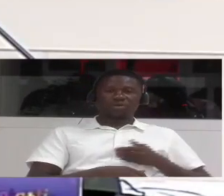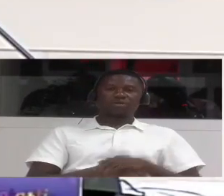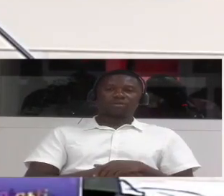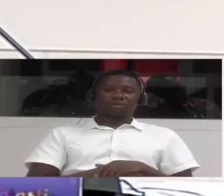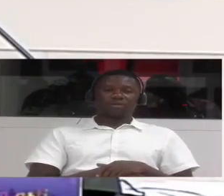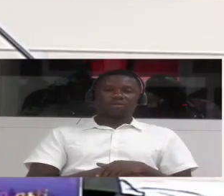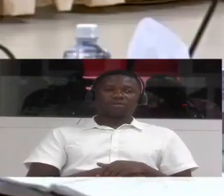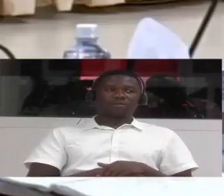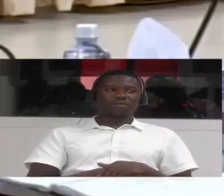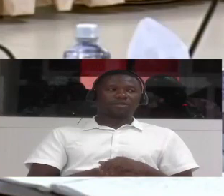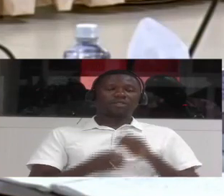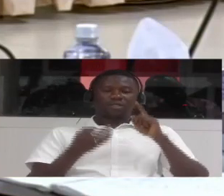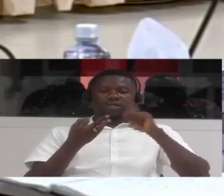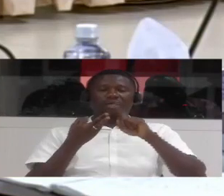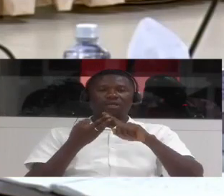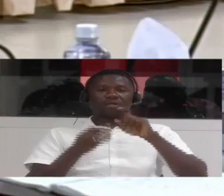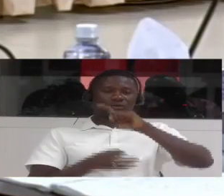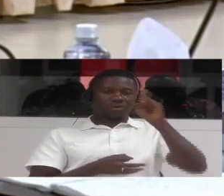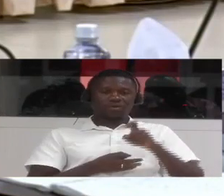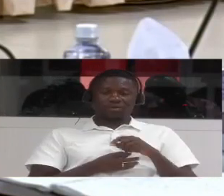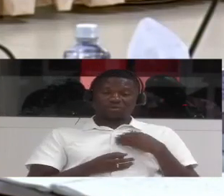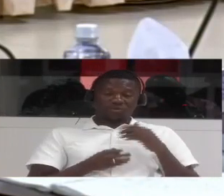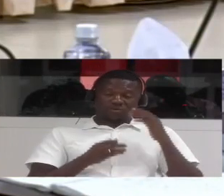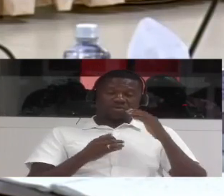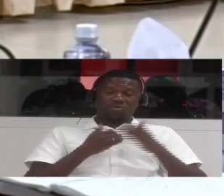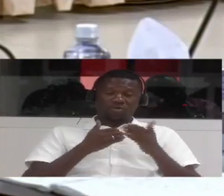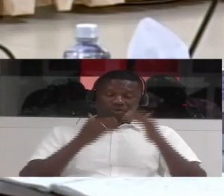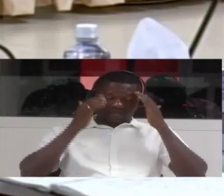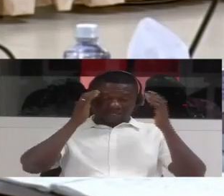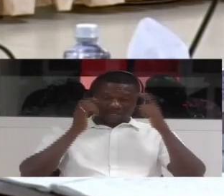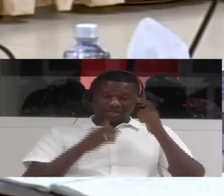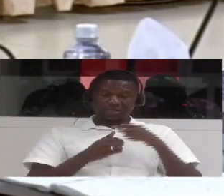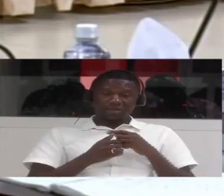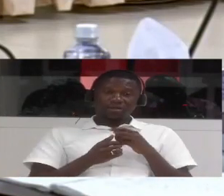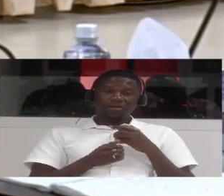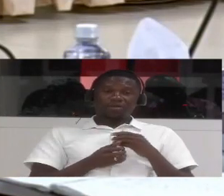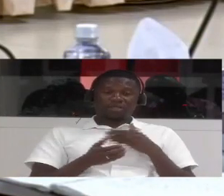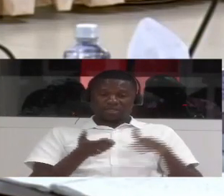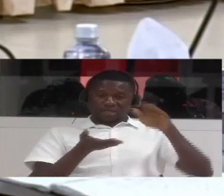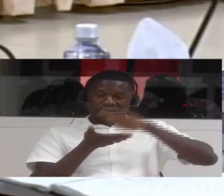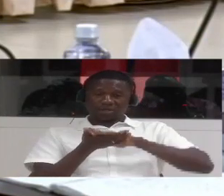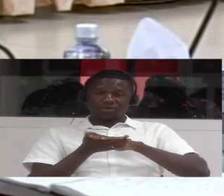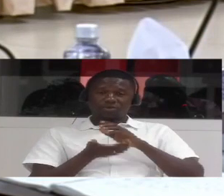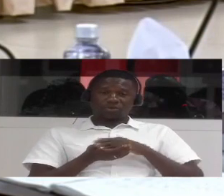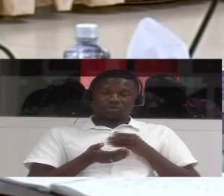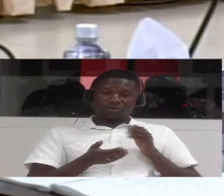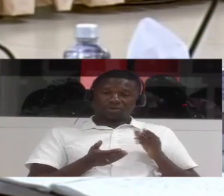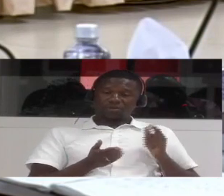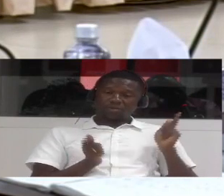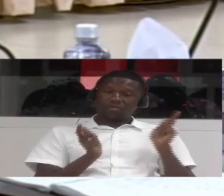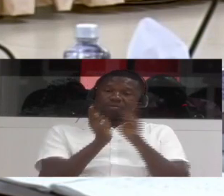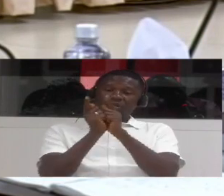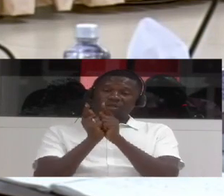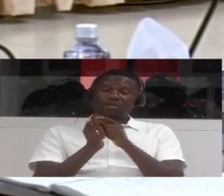Now the last one is more technical. In addition to your reaching out or